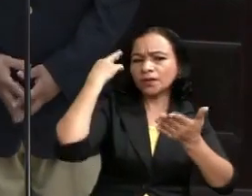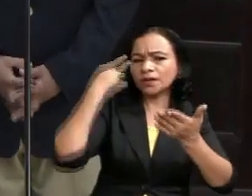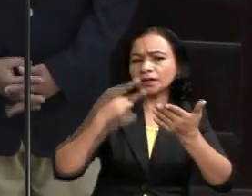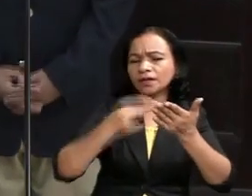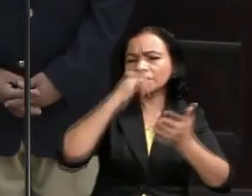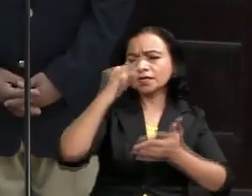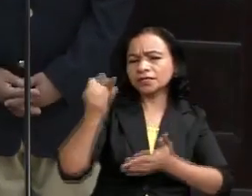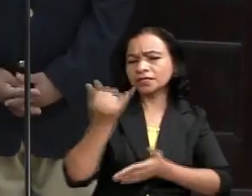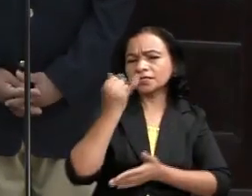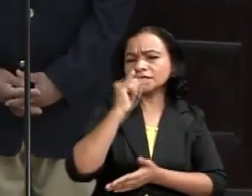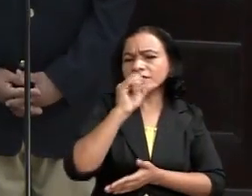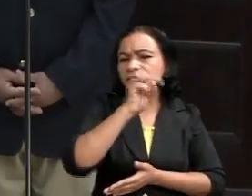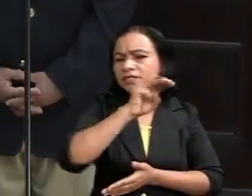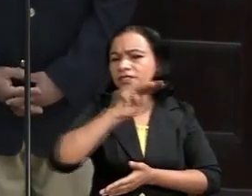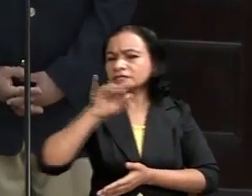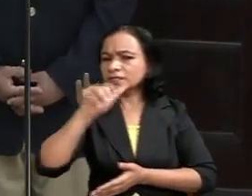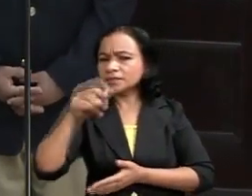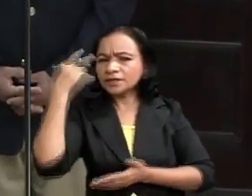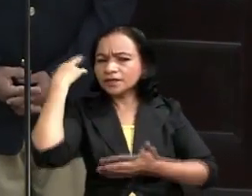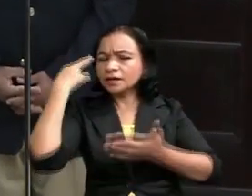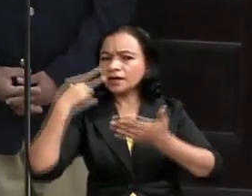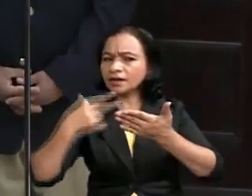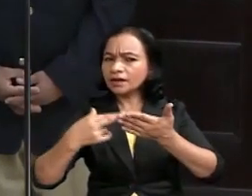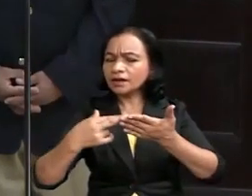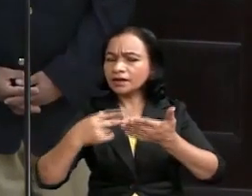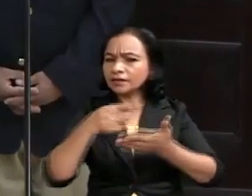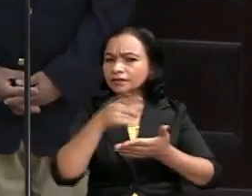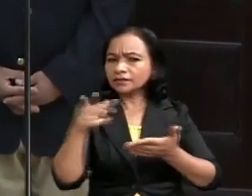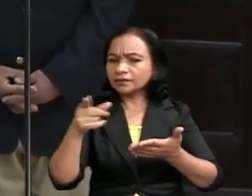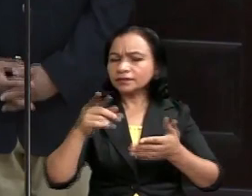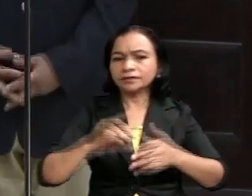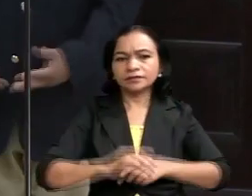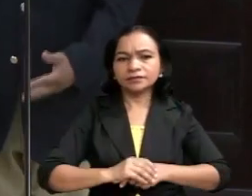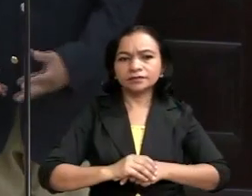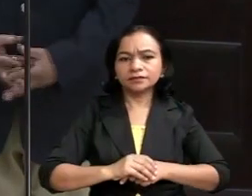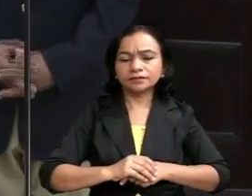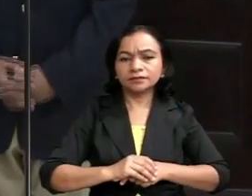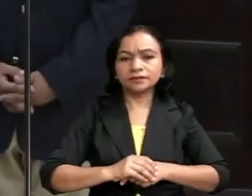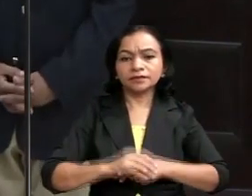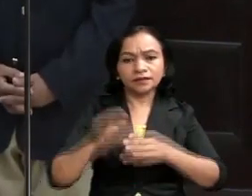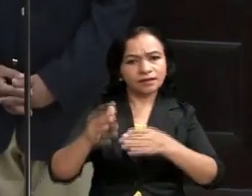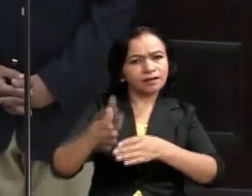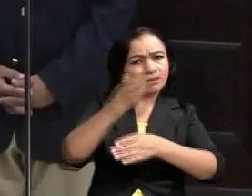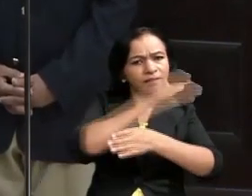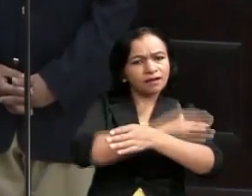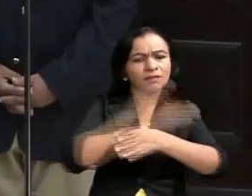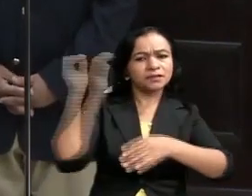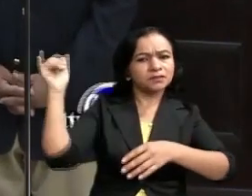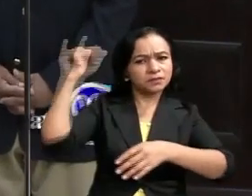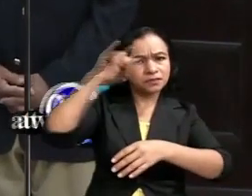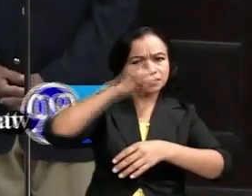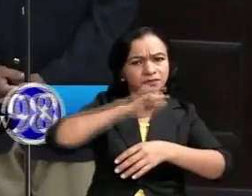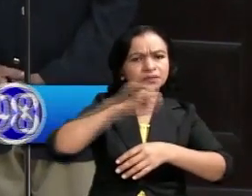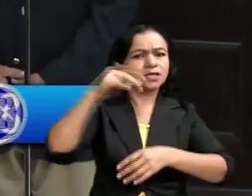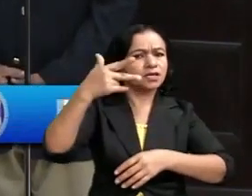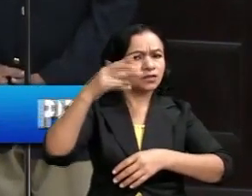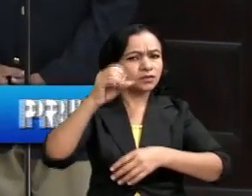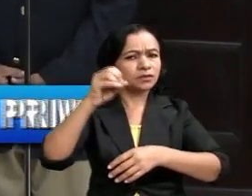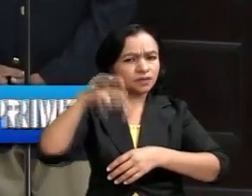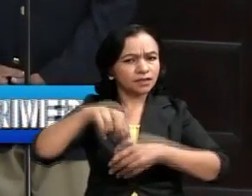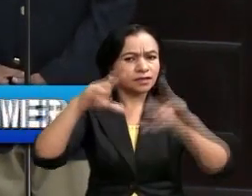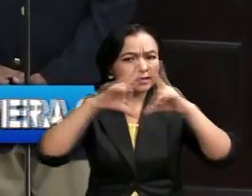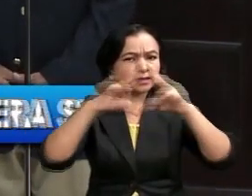Jimmy Swagger? He was here in 1980s. Él estuvo aquí en los 80s. And he was preaching at the